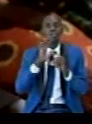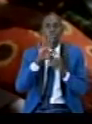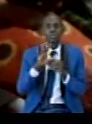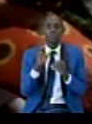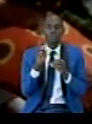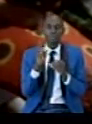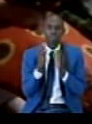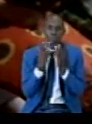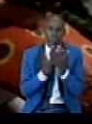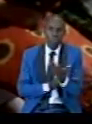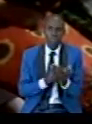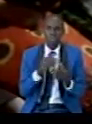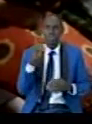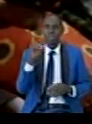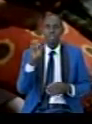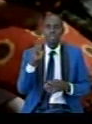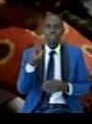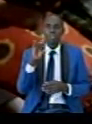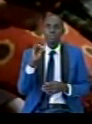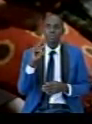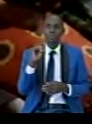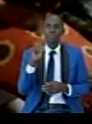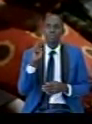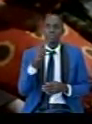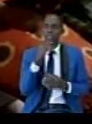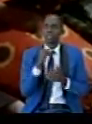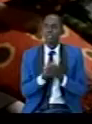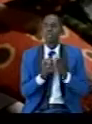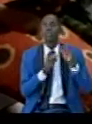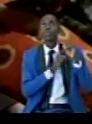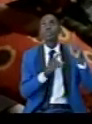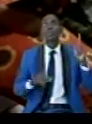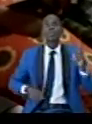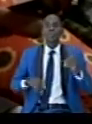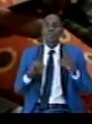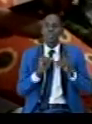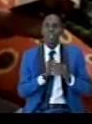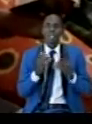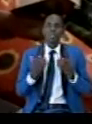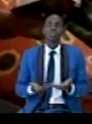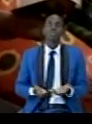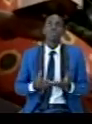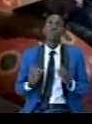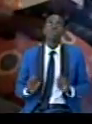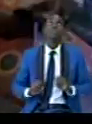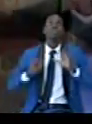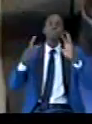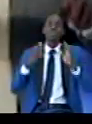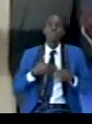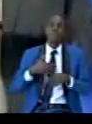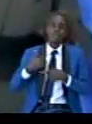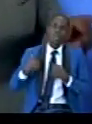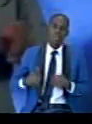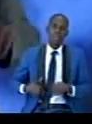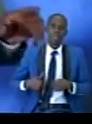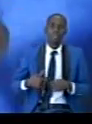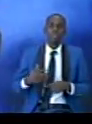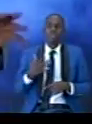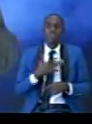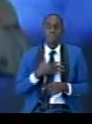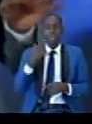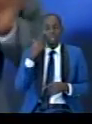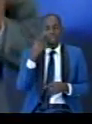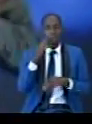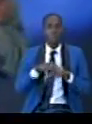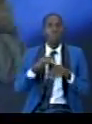Lord, I consecrate my eyes unto you, and my eyes will not